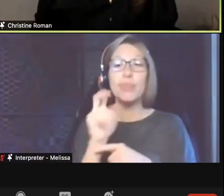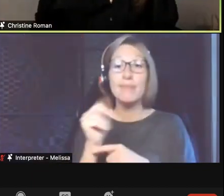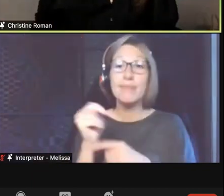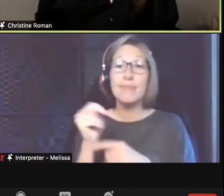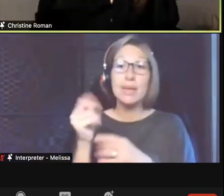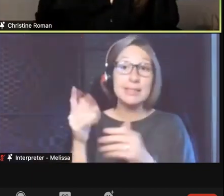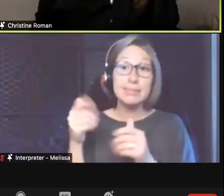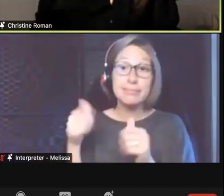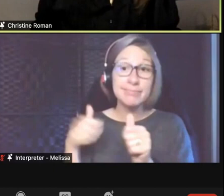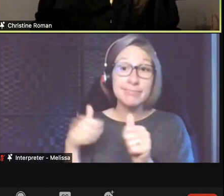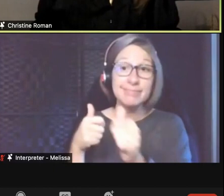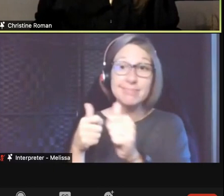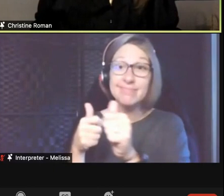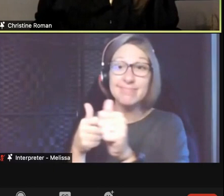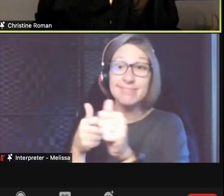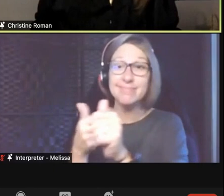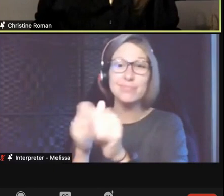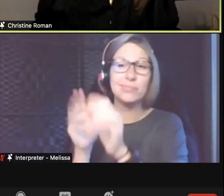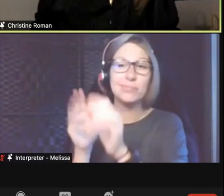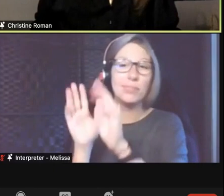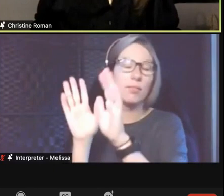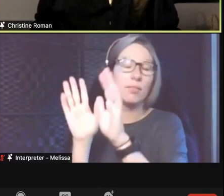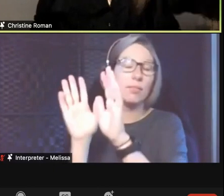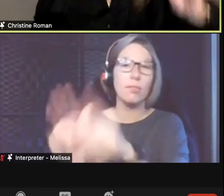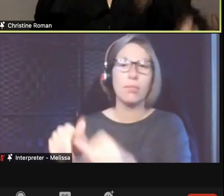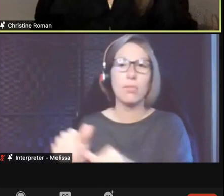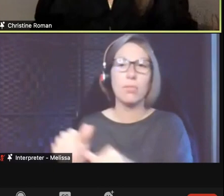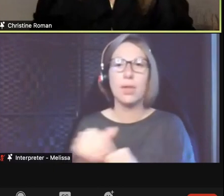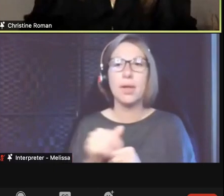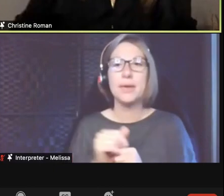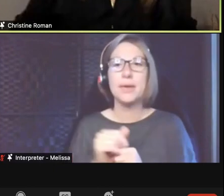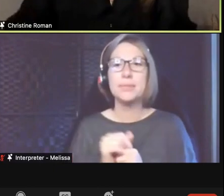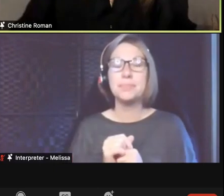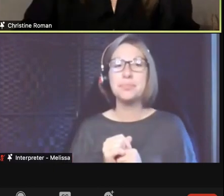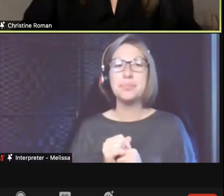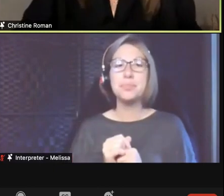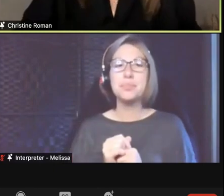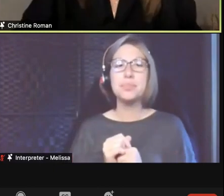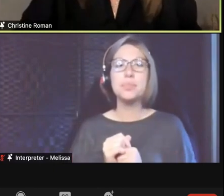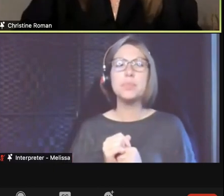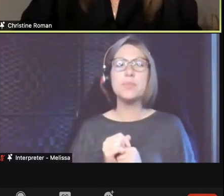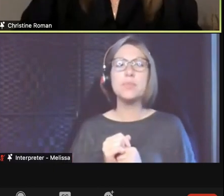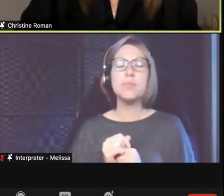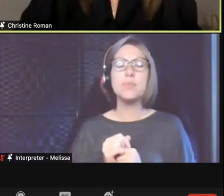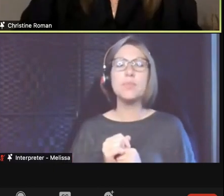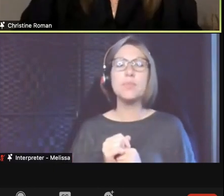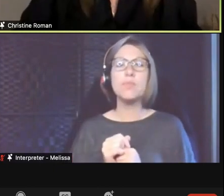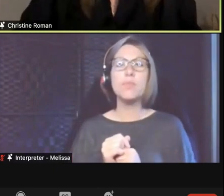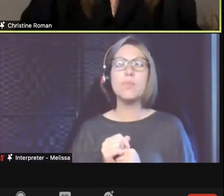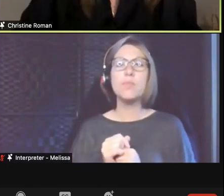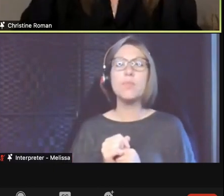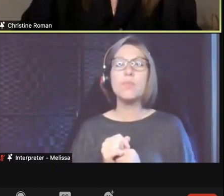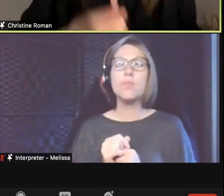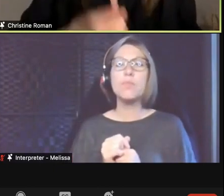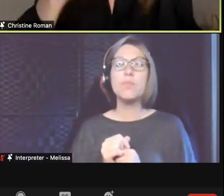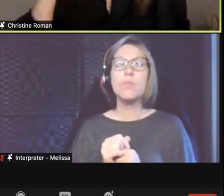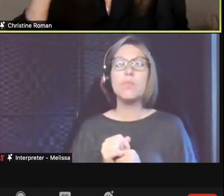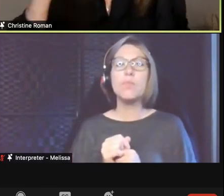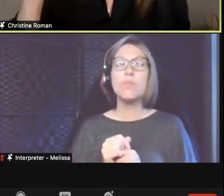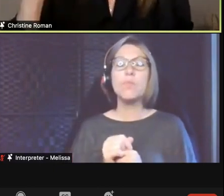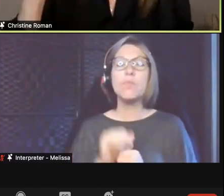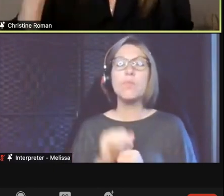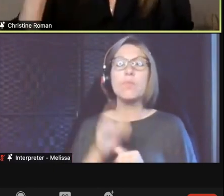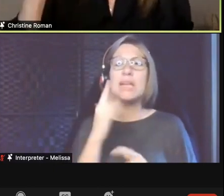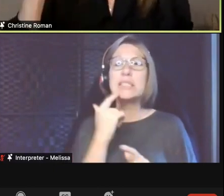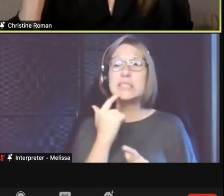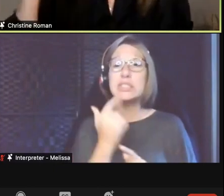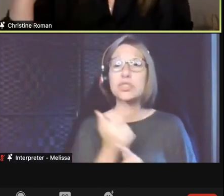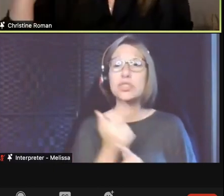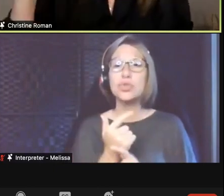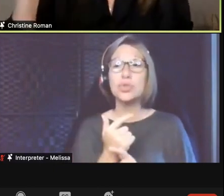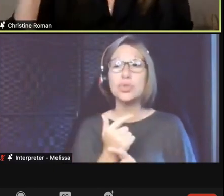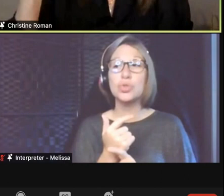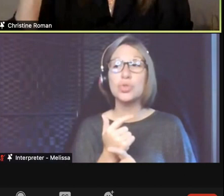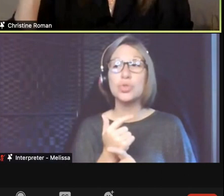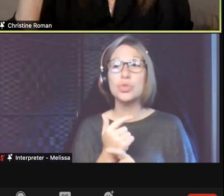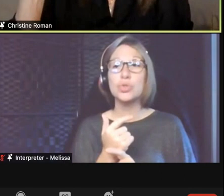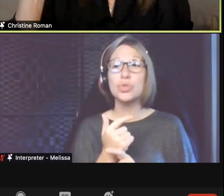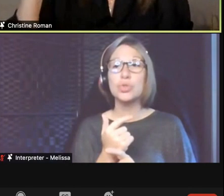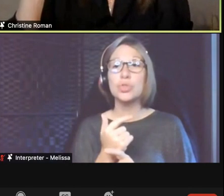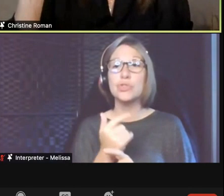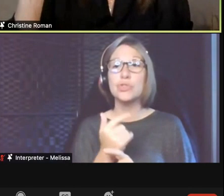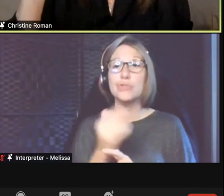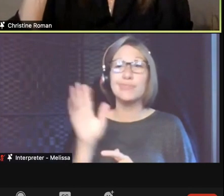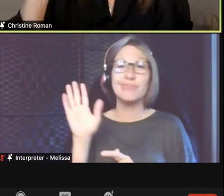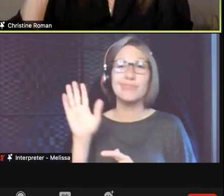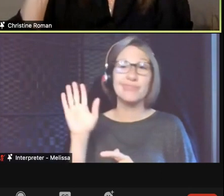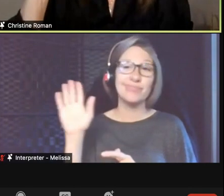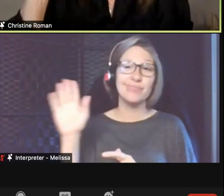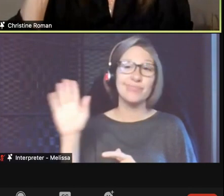younger. And she, Jocelyn is her name, and she ditches him.